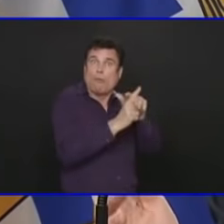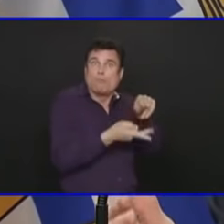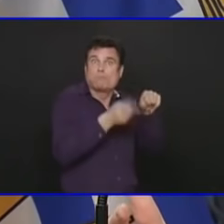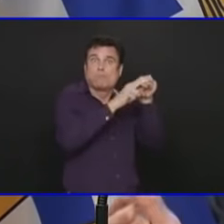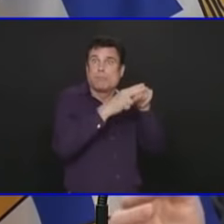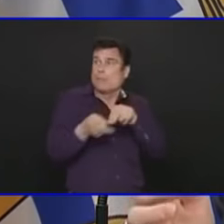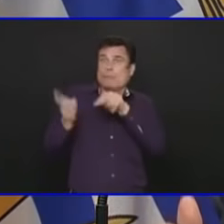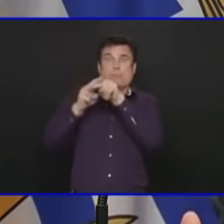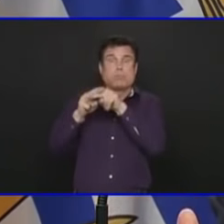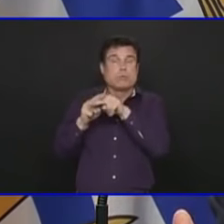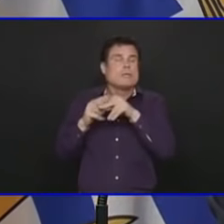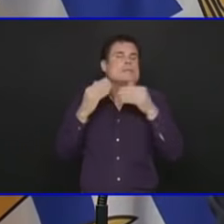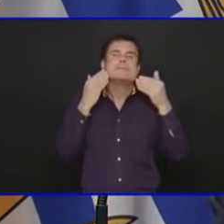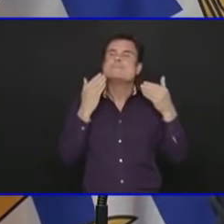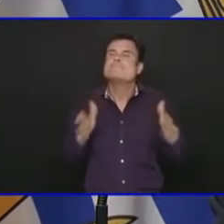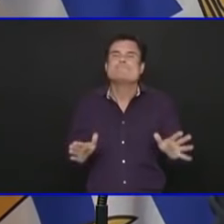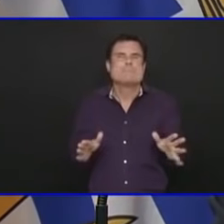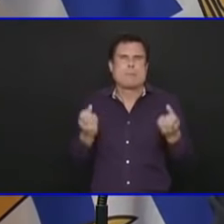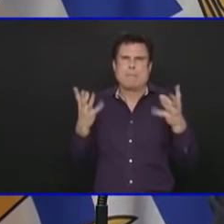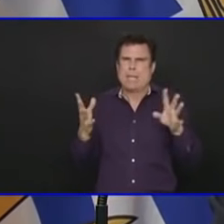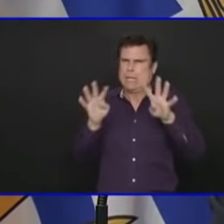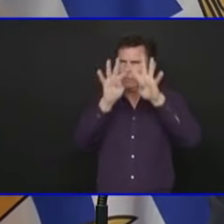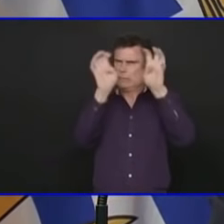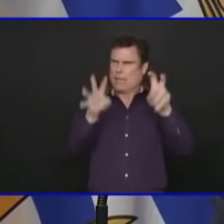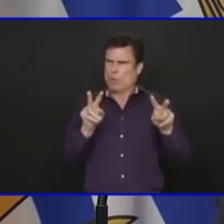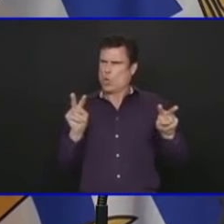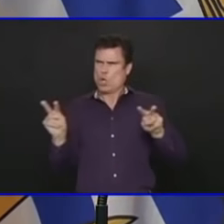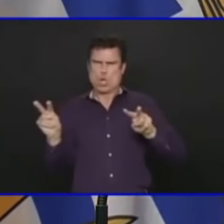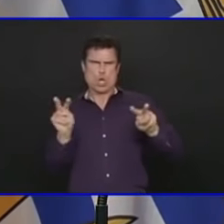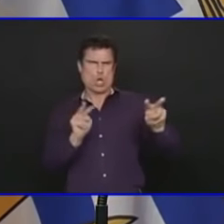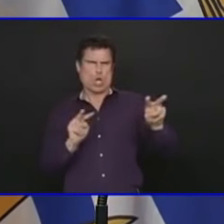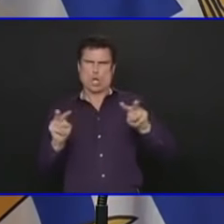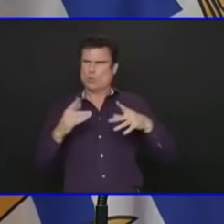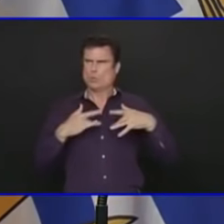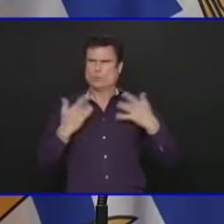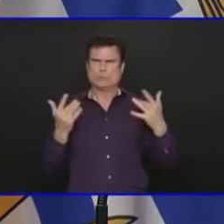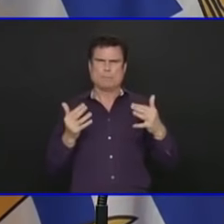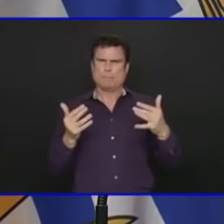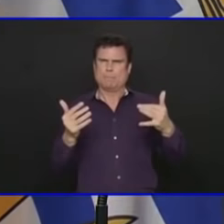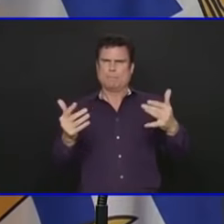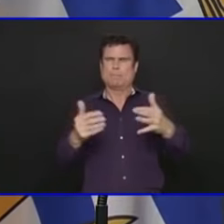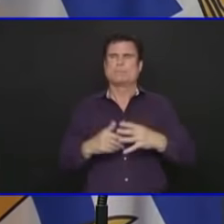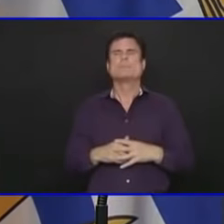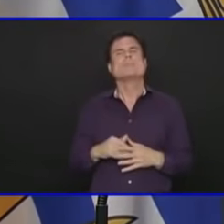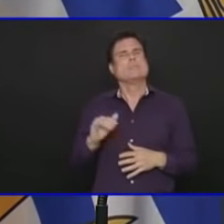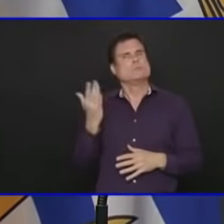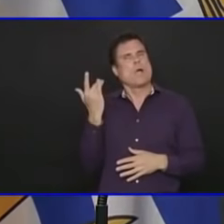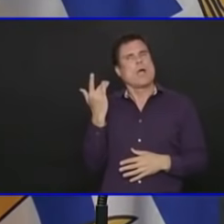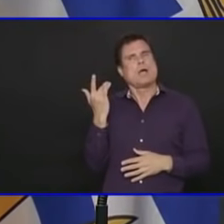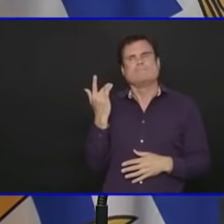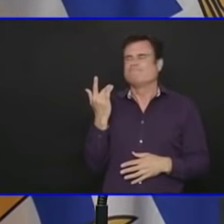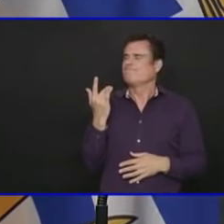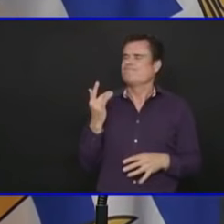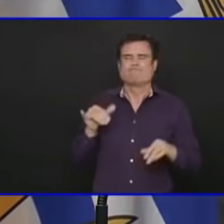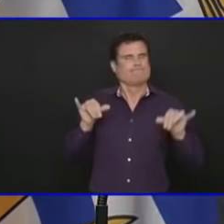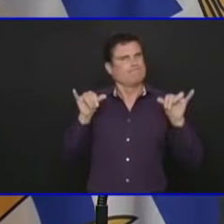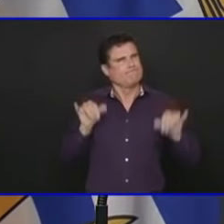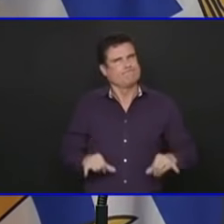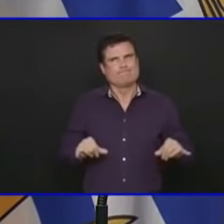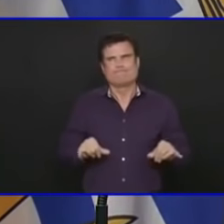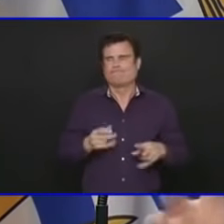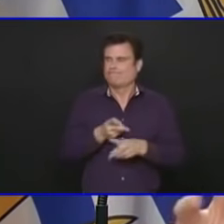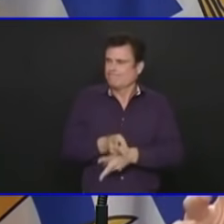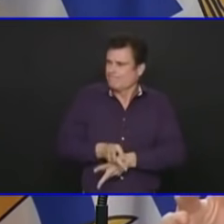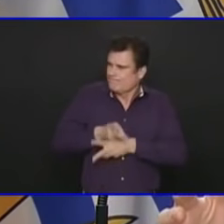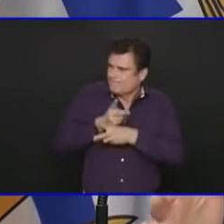This is going to be a unique summer for all of us, and we're going to have to work very hard in my world, in public health, to make sure that